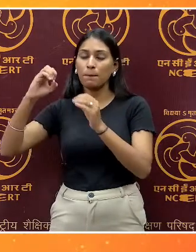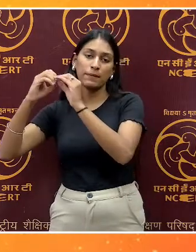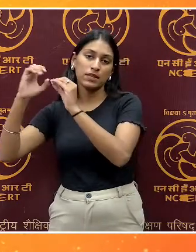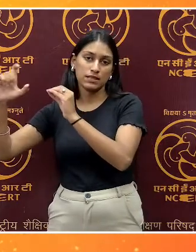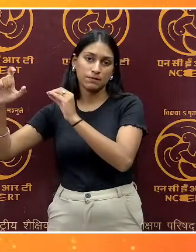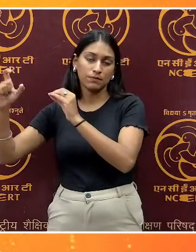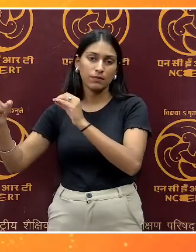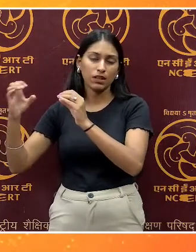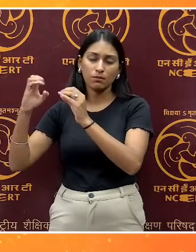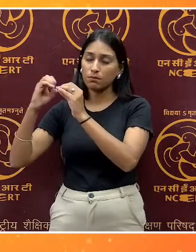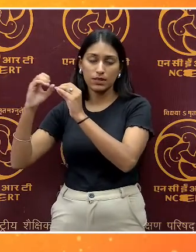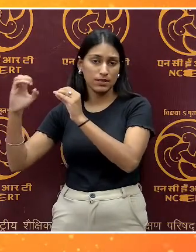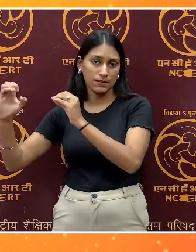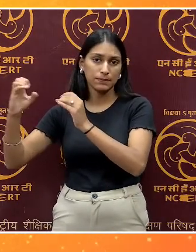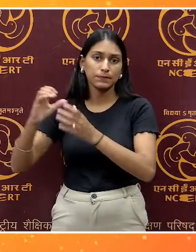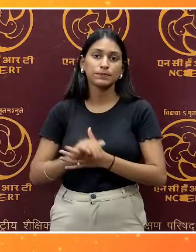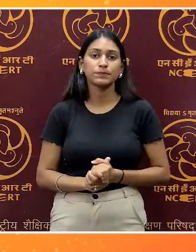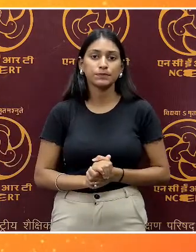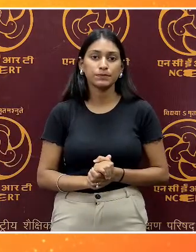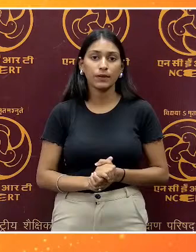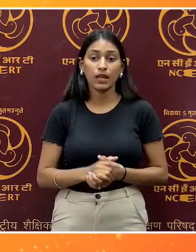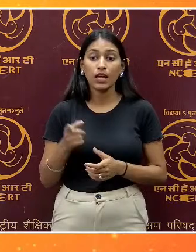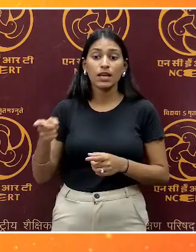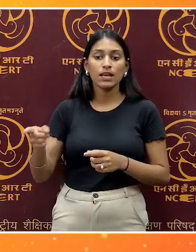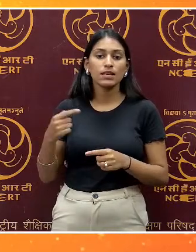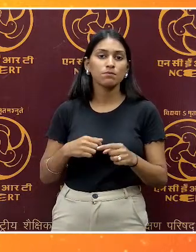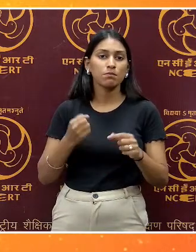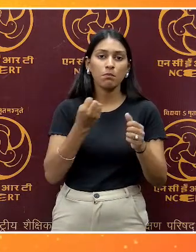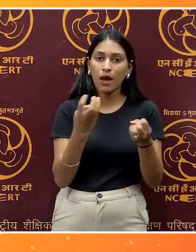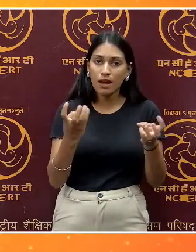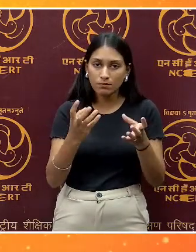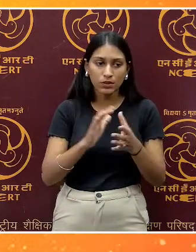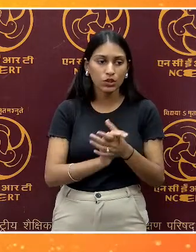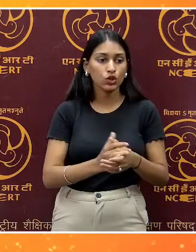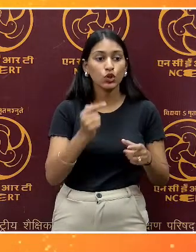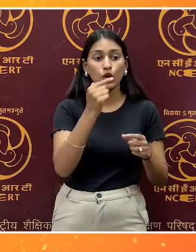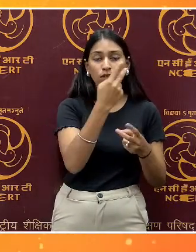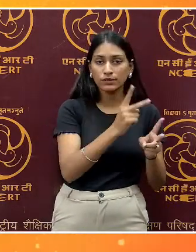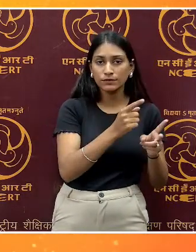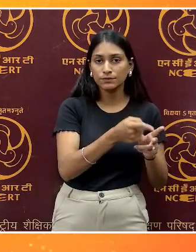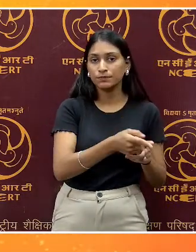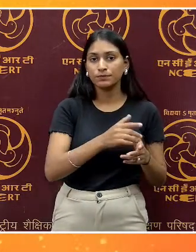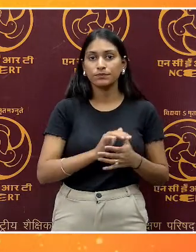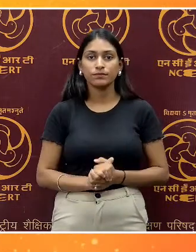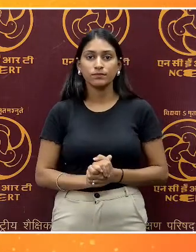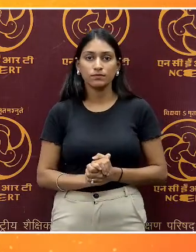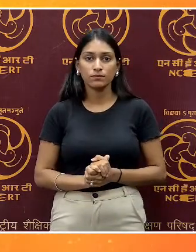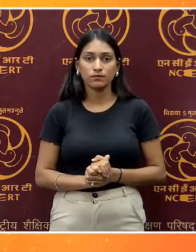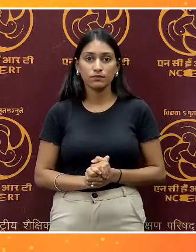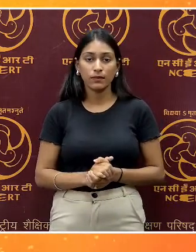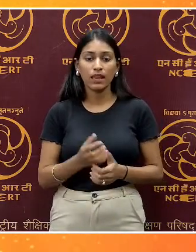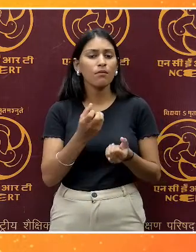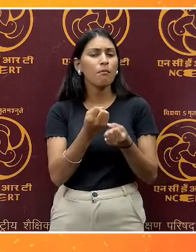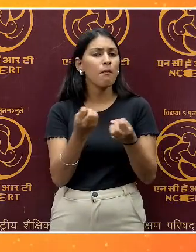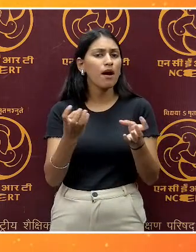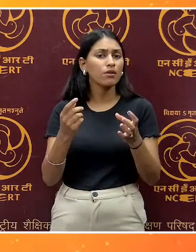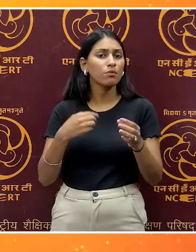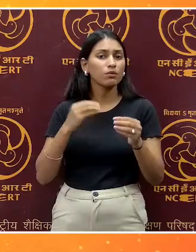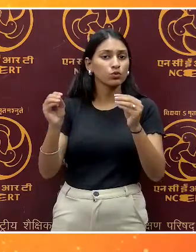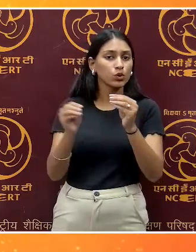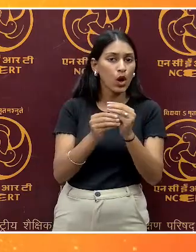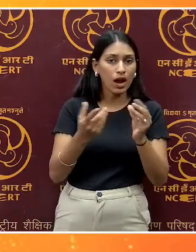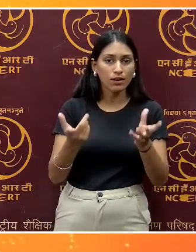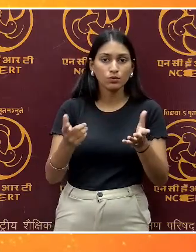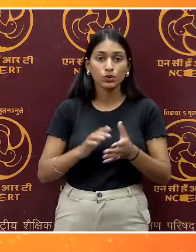find geometrically or even mathematically. Now, how to get the direction mathematically will be clear with